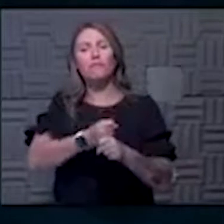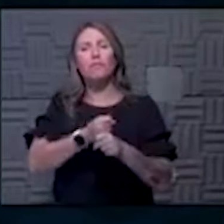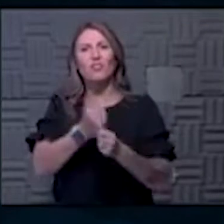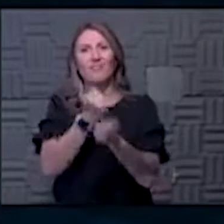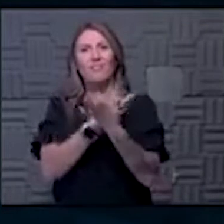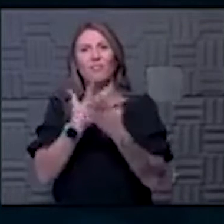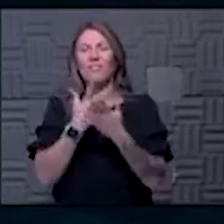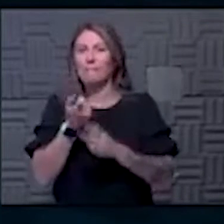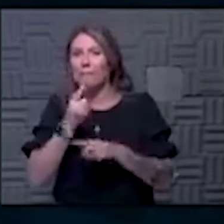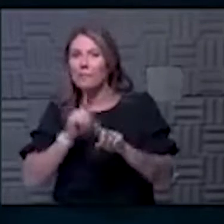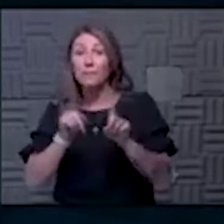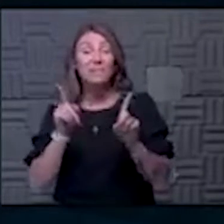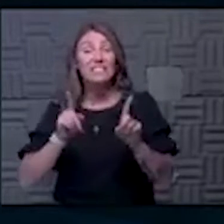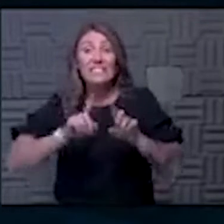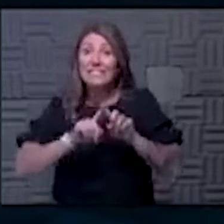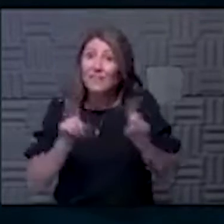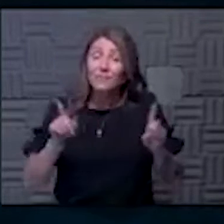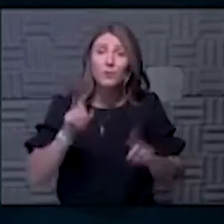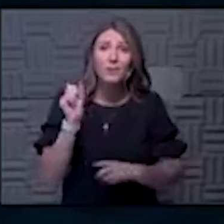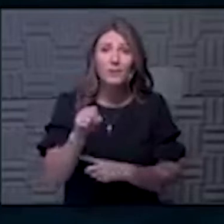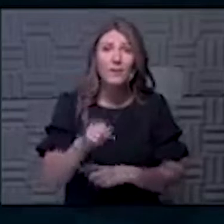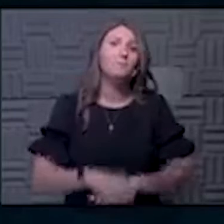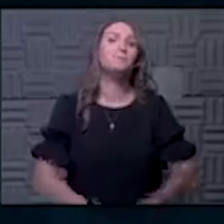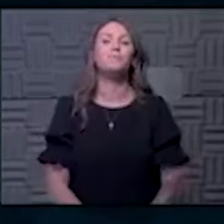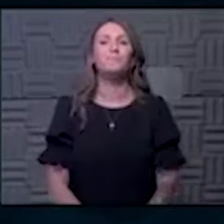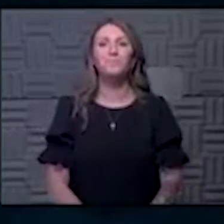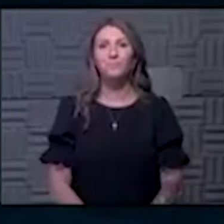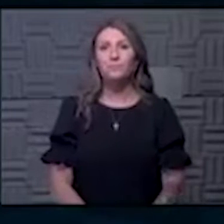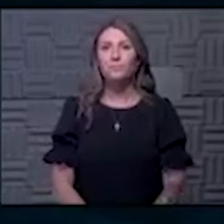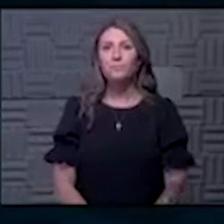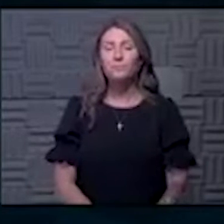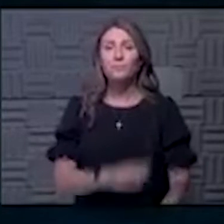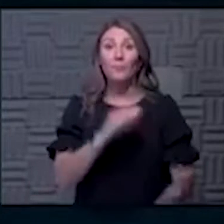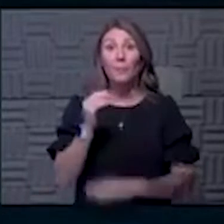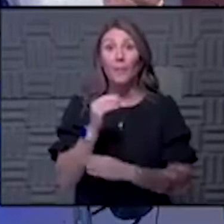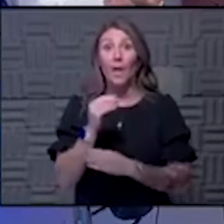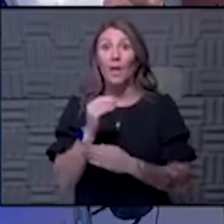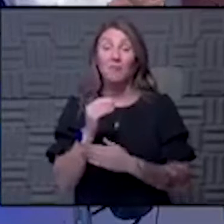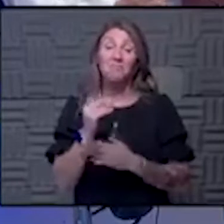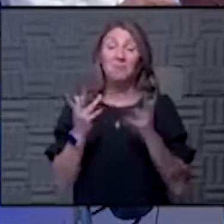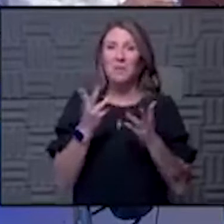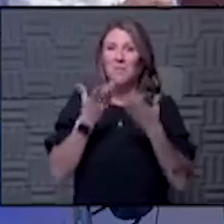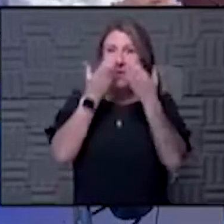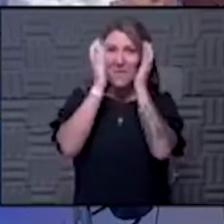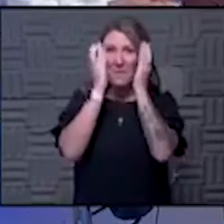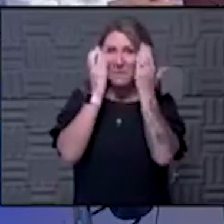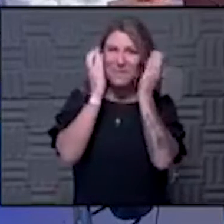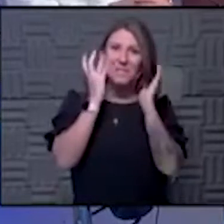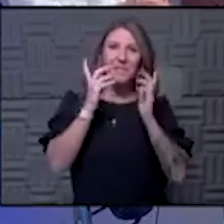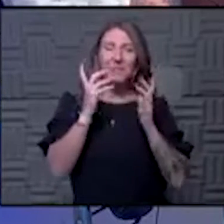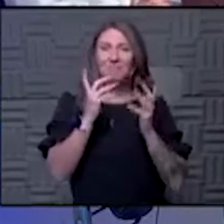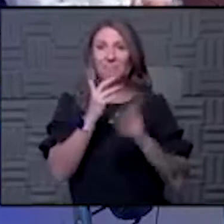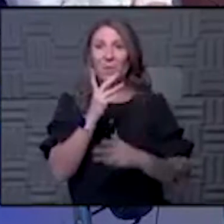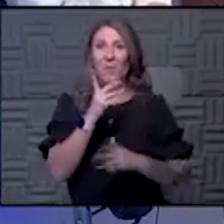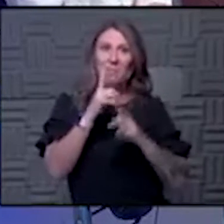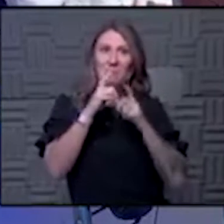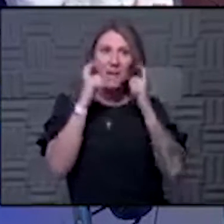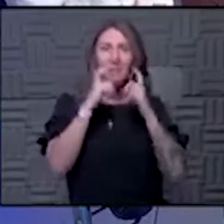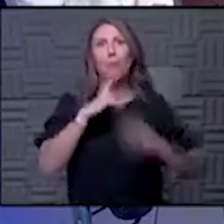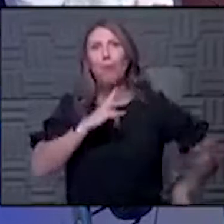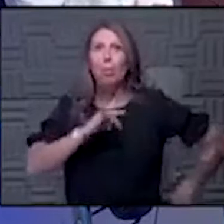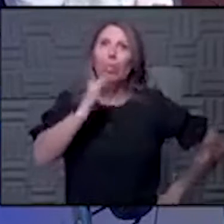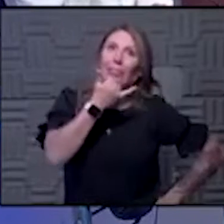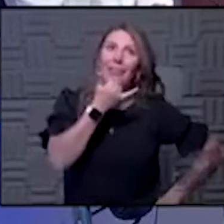little bit different and uncomfortable. It's just different. It is, yeah. And I think you could have a Halloween masking contest to see, or Thanksgiving masking, see who can have